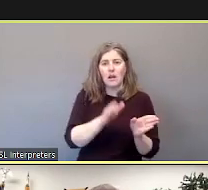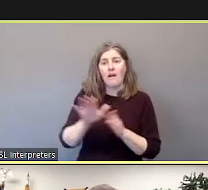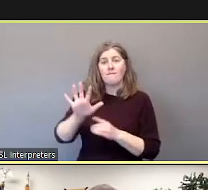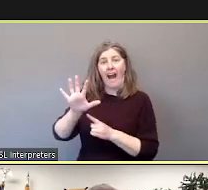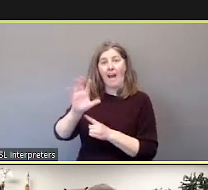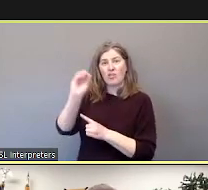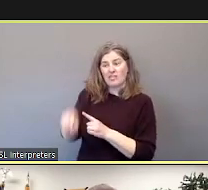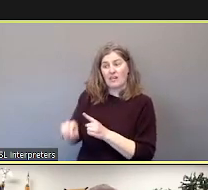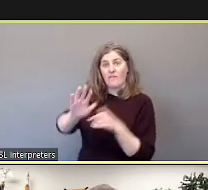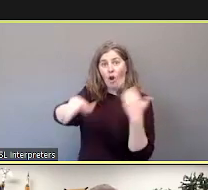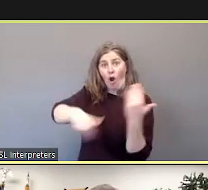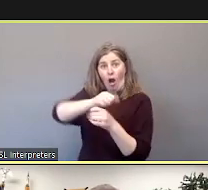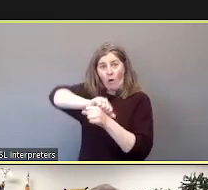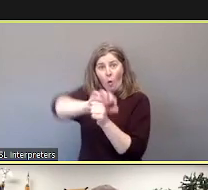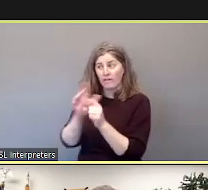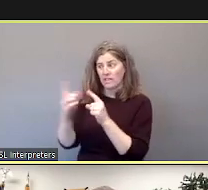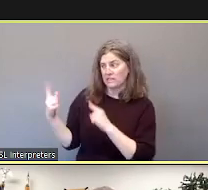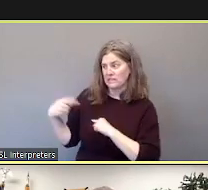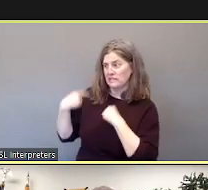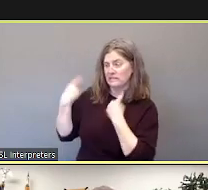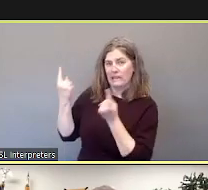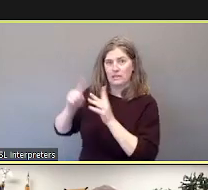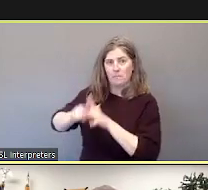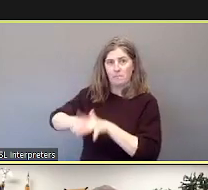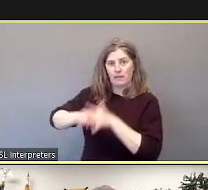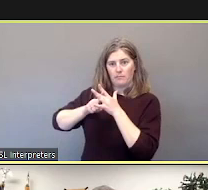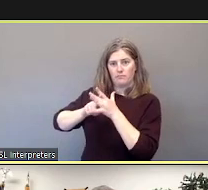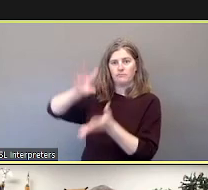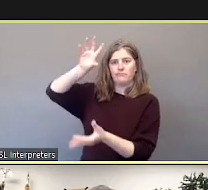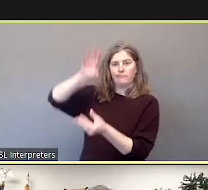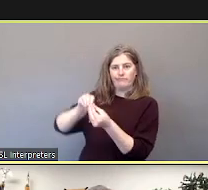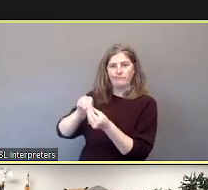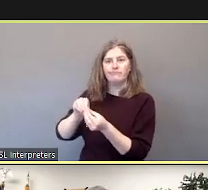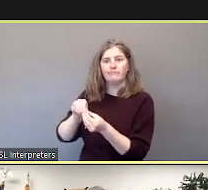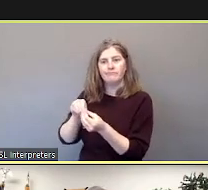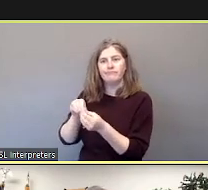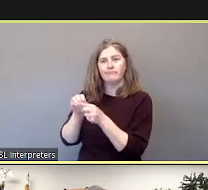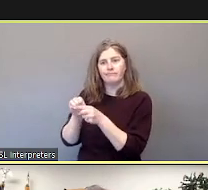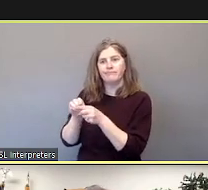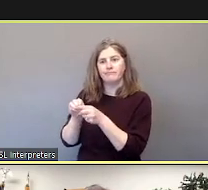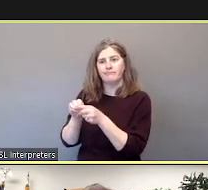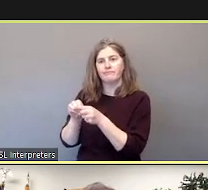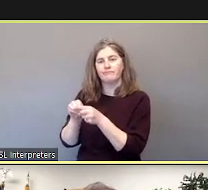COVID cases since the beginning of the pandemic have been actually